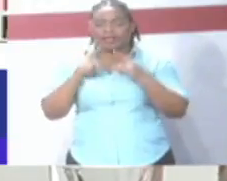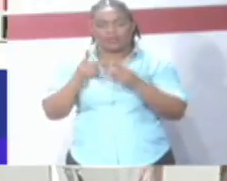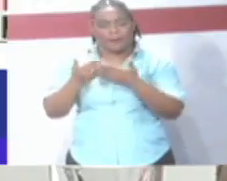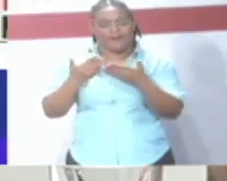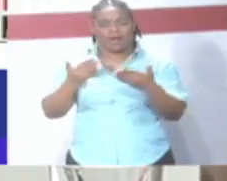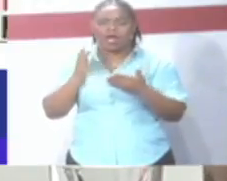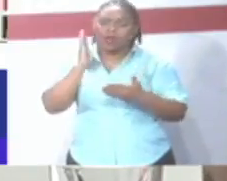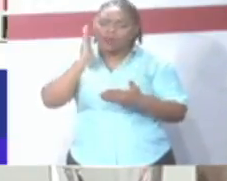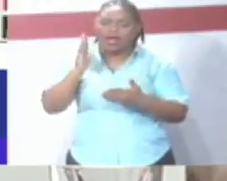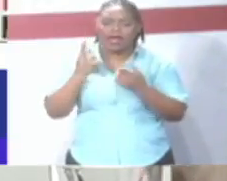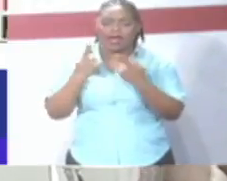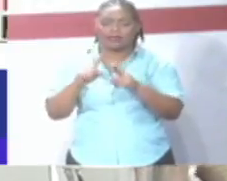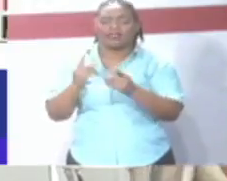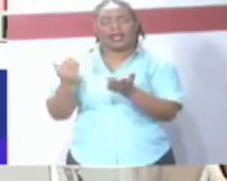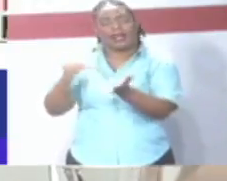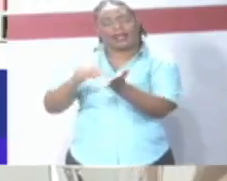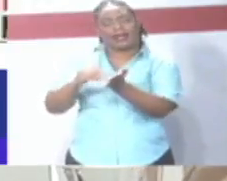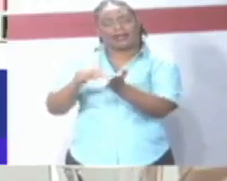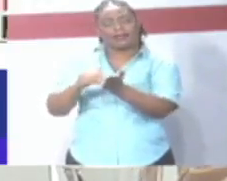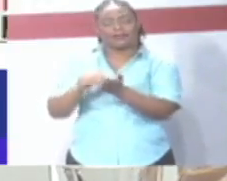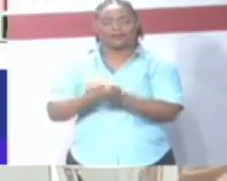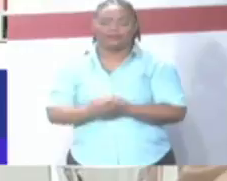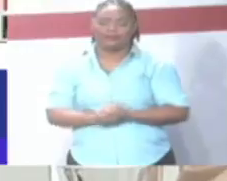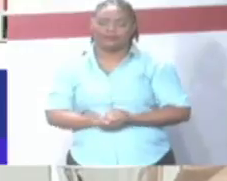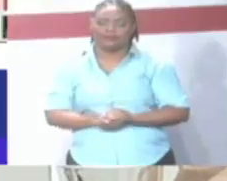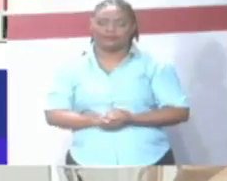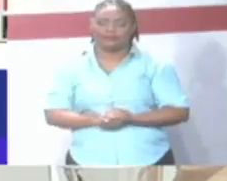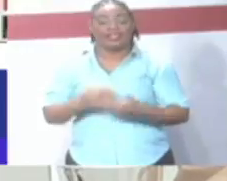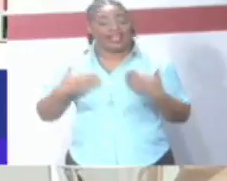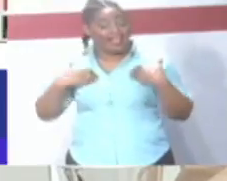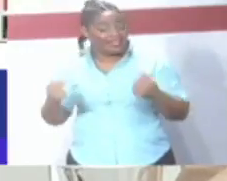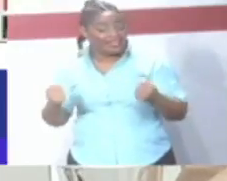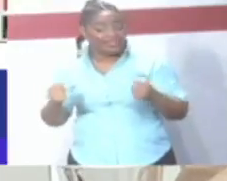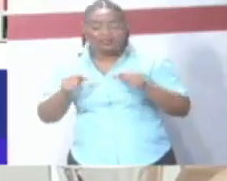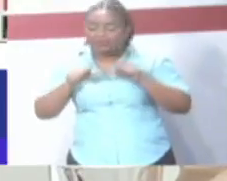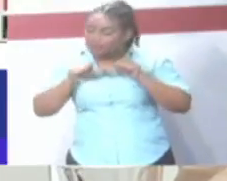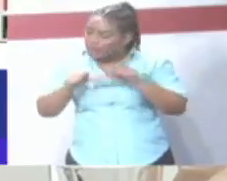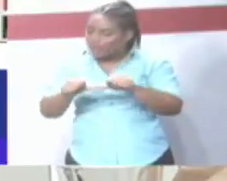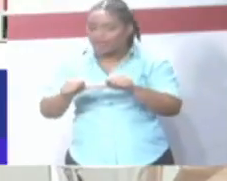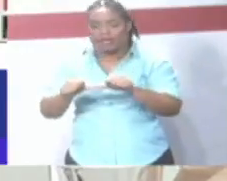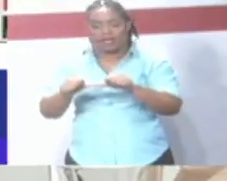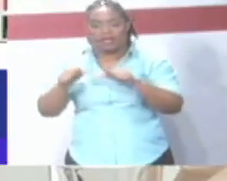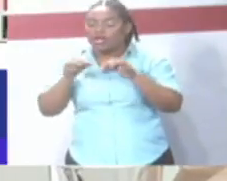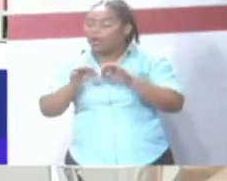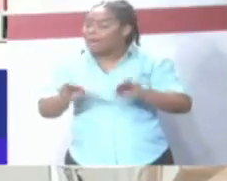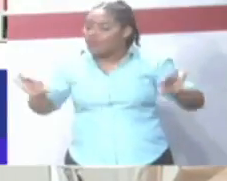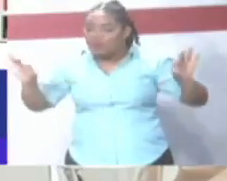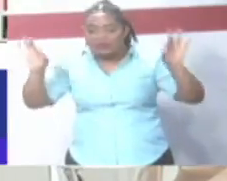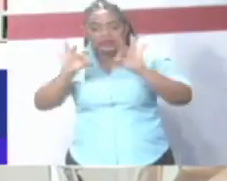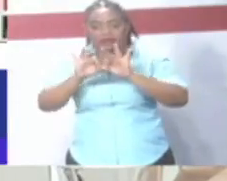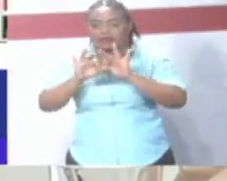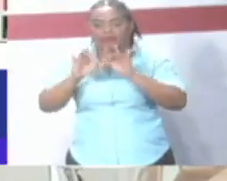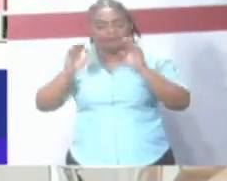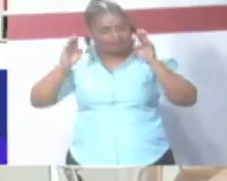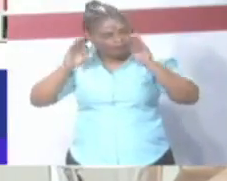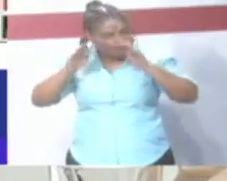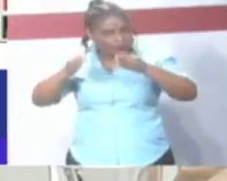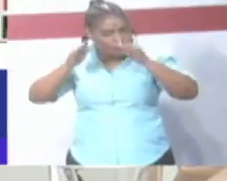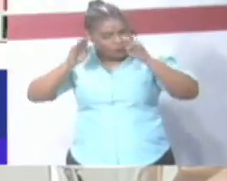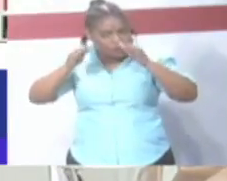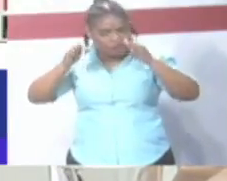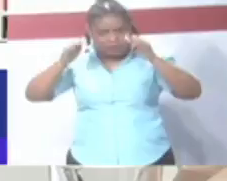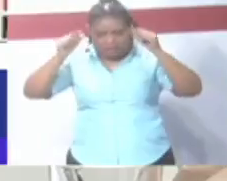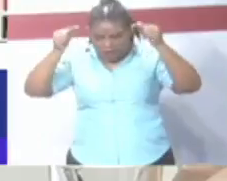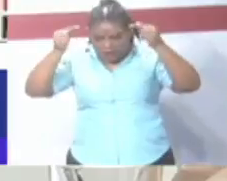earlier. Health has always been a priority item for the government and for any